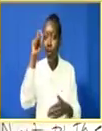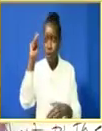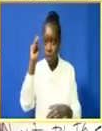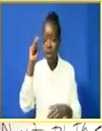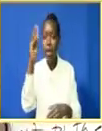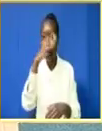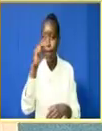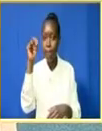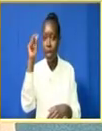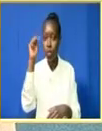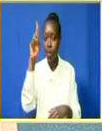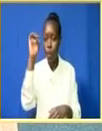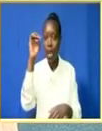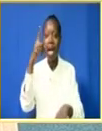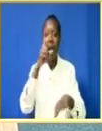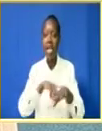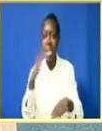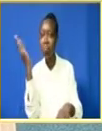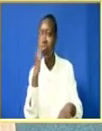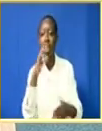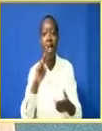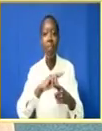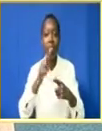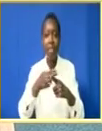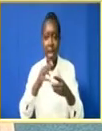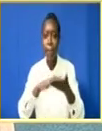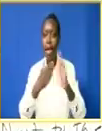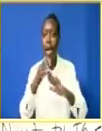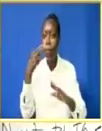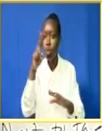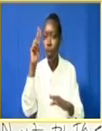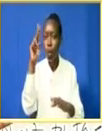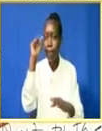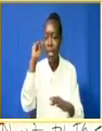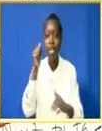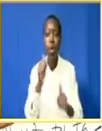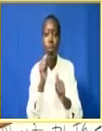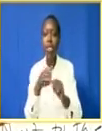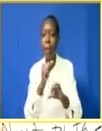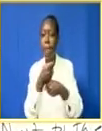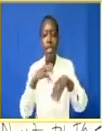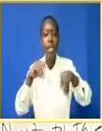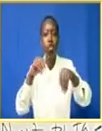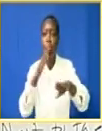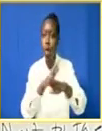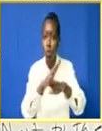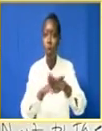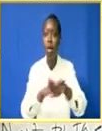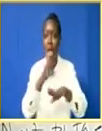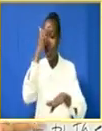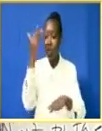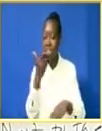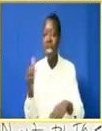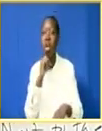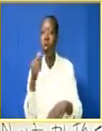become humus. Mm. And that humus makes the soil very fertile. Okay. Because they are not chemicals. Mm-hmm. It is always advisable to